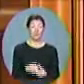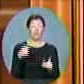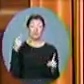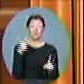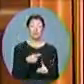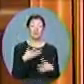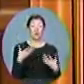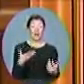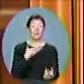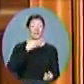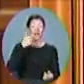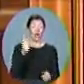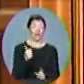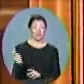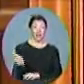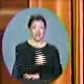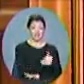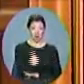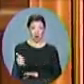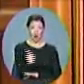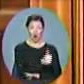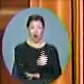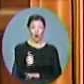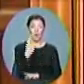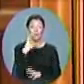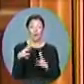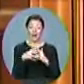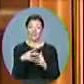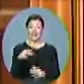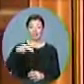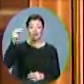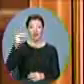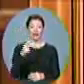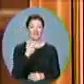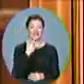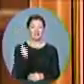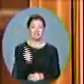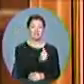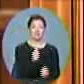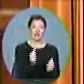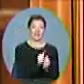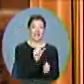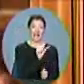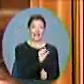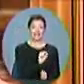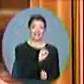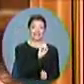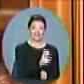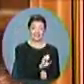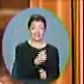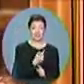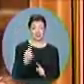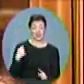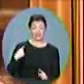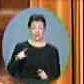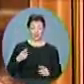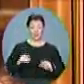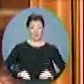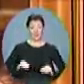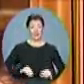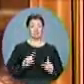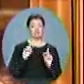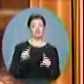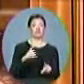Asia. Last week, the Prime Minister was in BC announcing further investment in this initiative. Can the Minister